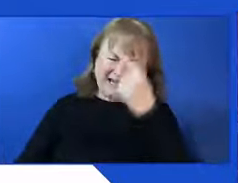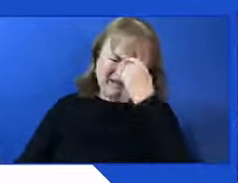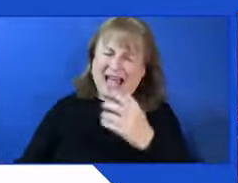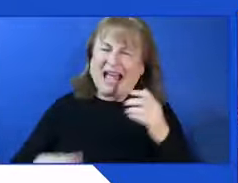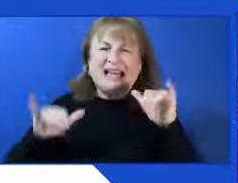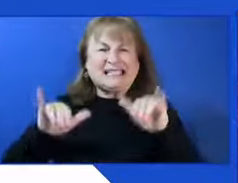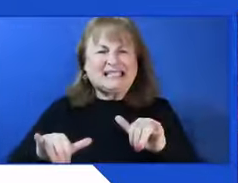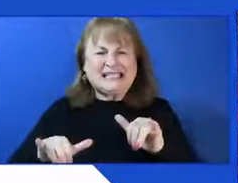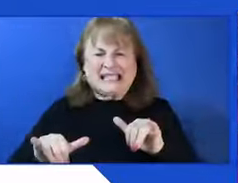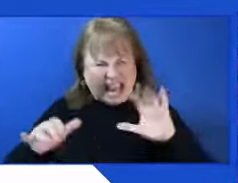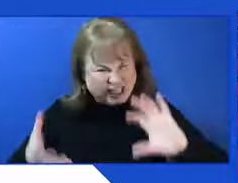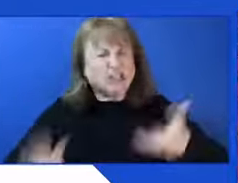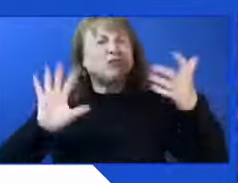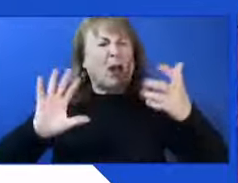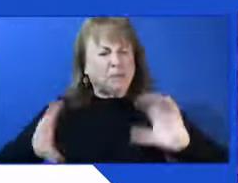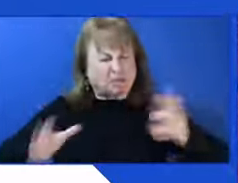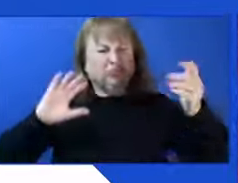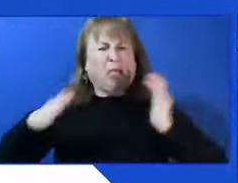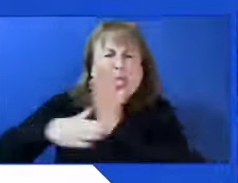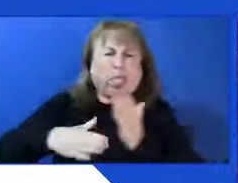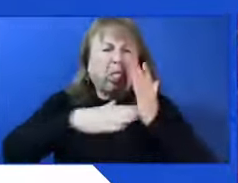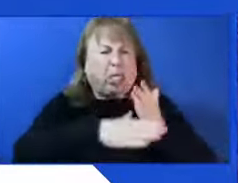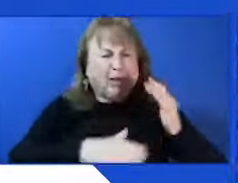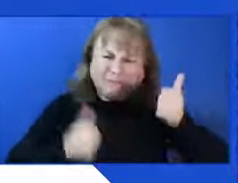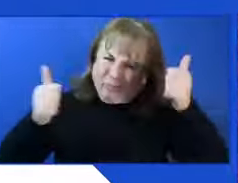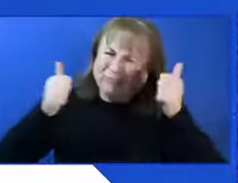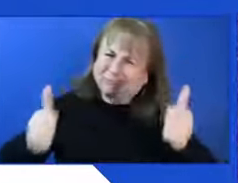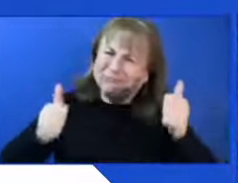stay disruptive.